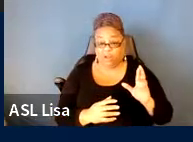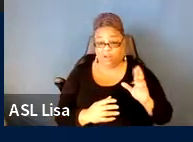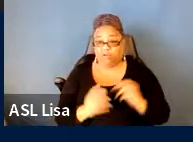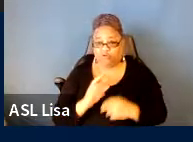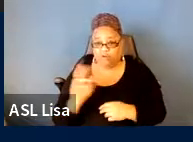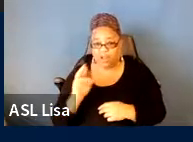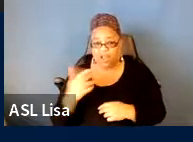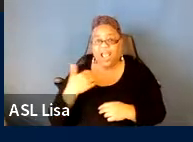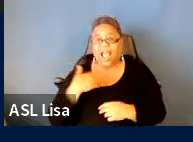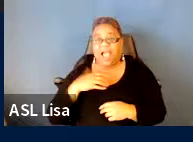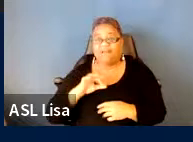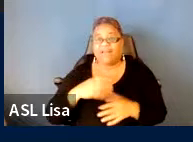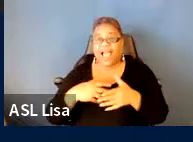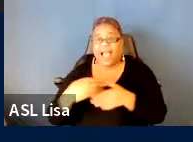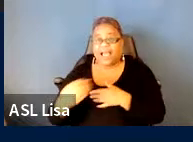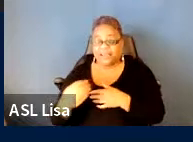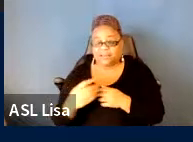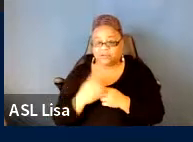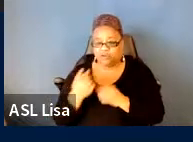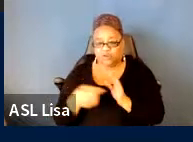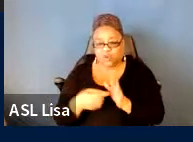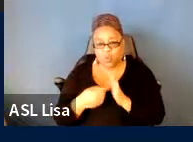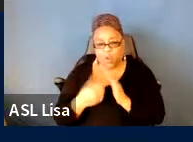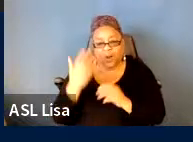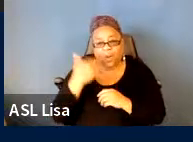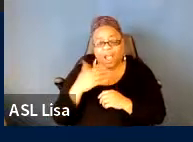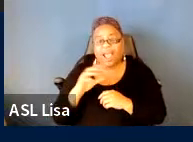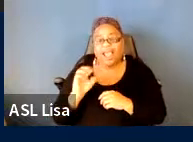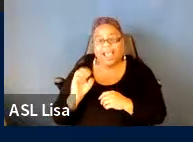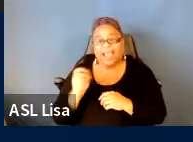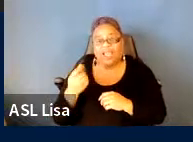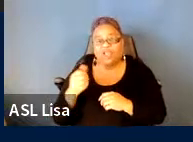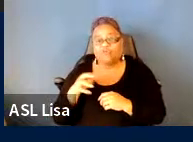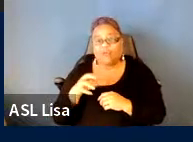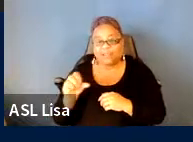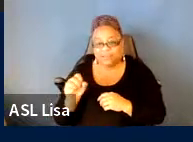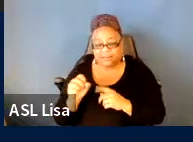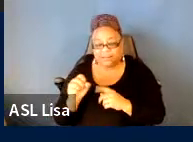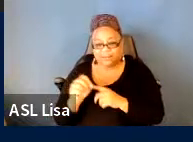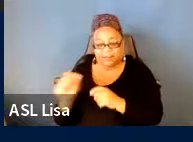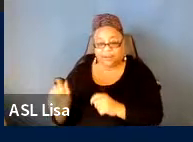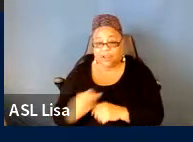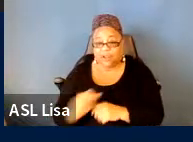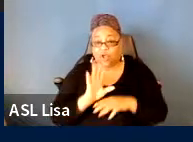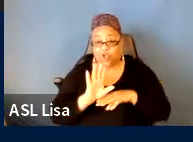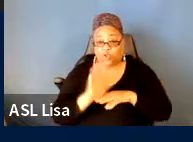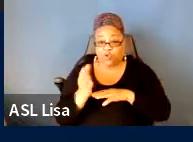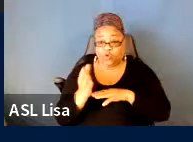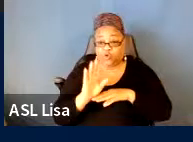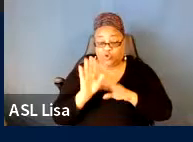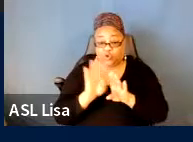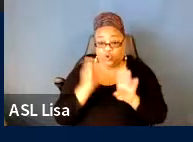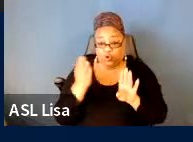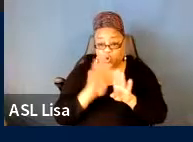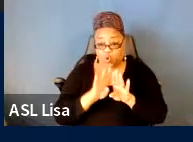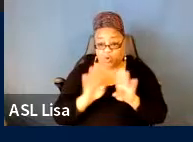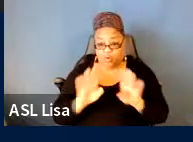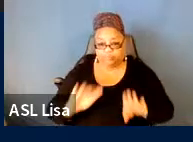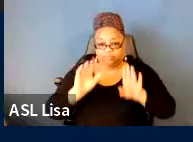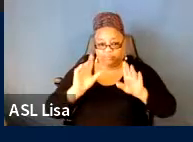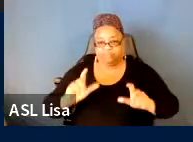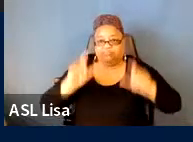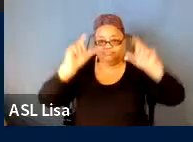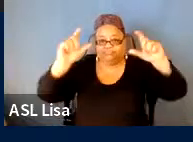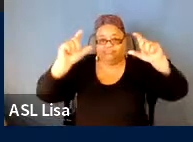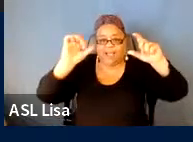required means of egress. It has the big bright exit sign above the door that needs to be there to be able to see.